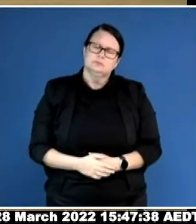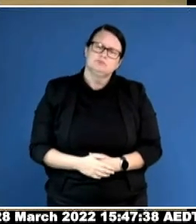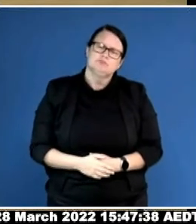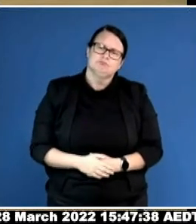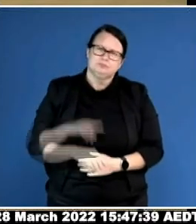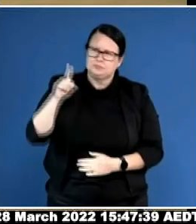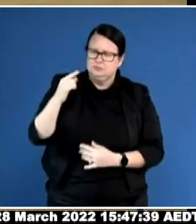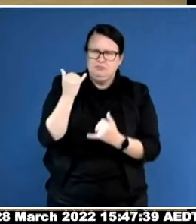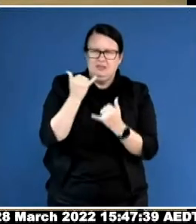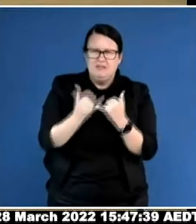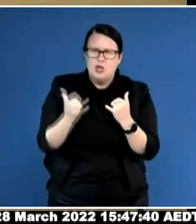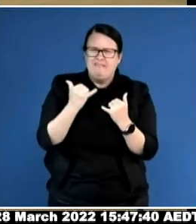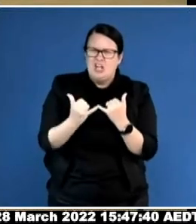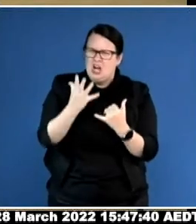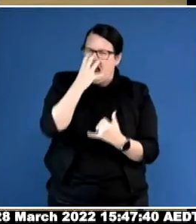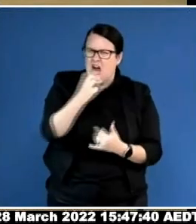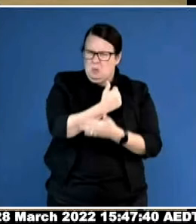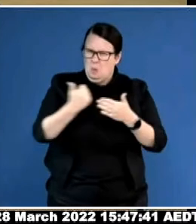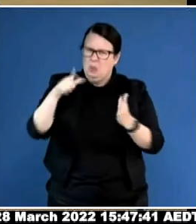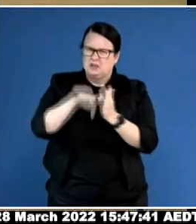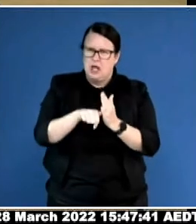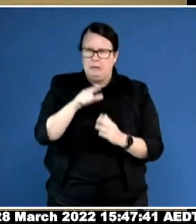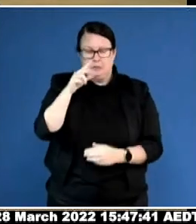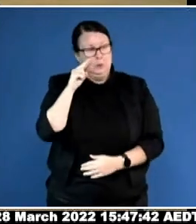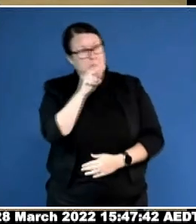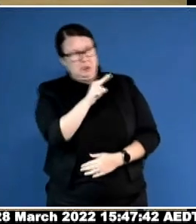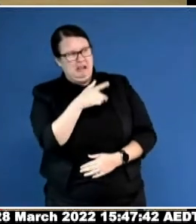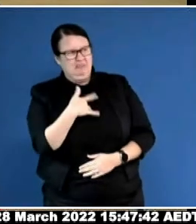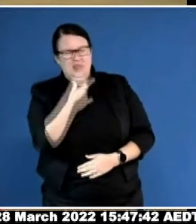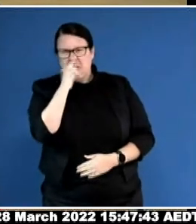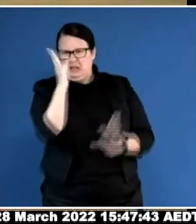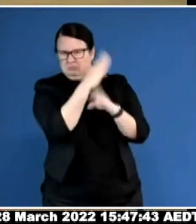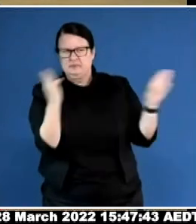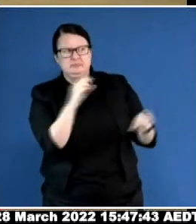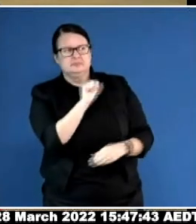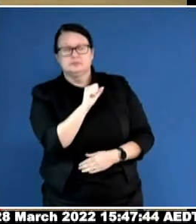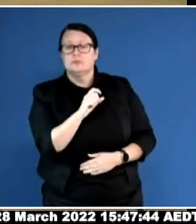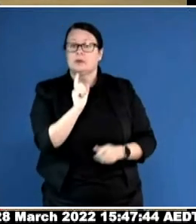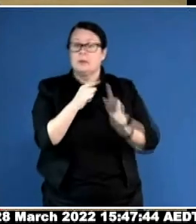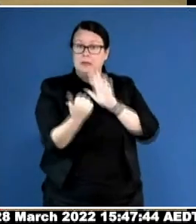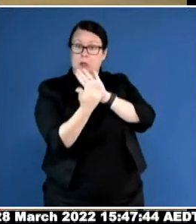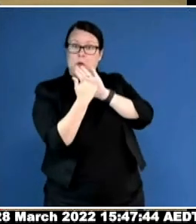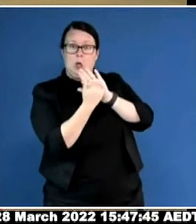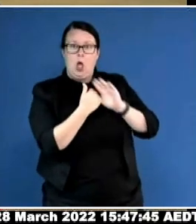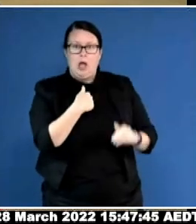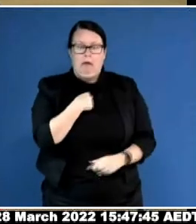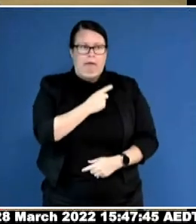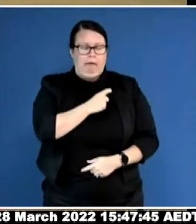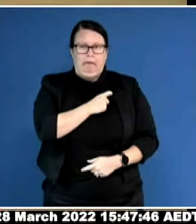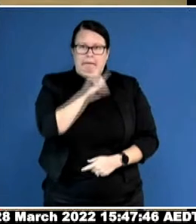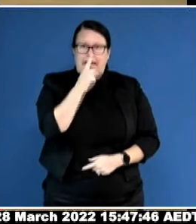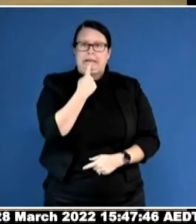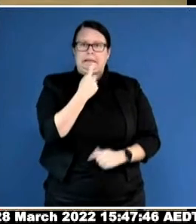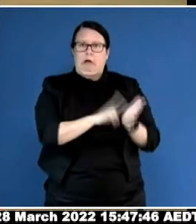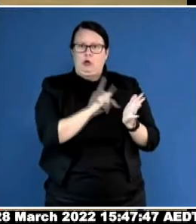He had this very angry energy, like he could snap at any moment. He'd come and knock on my door and I was too scared to say no. And even